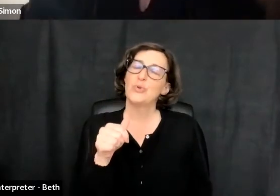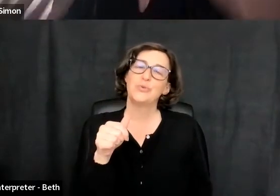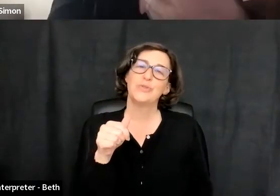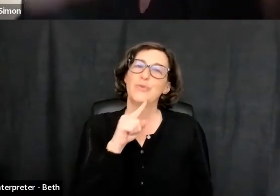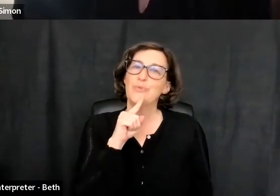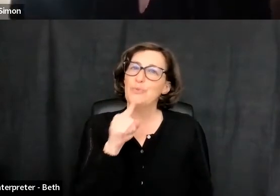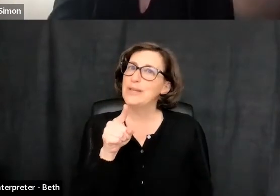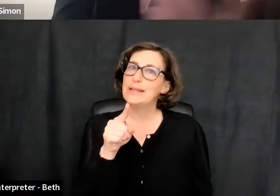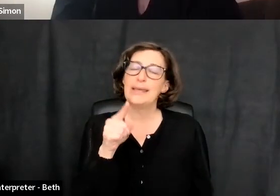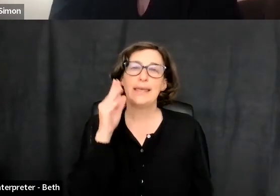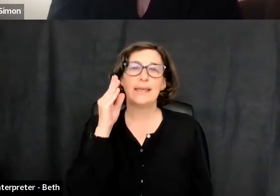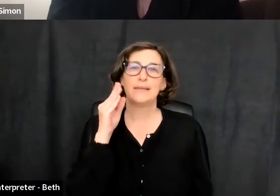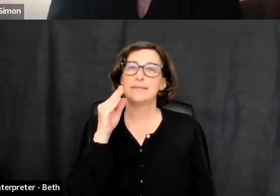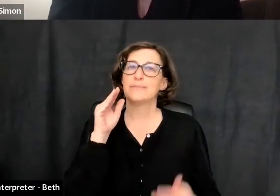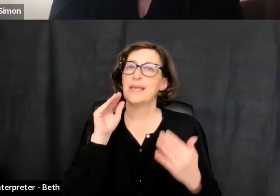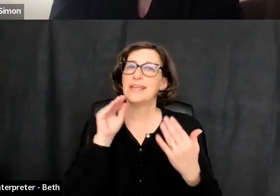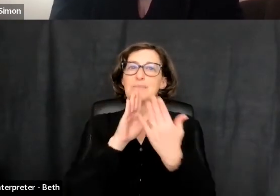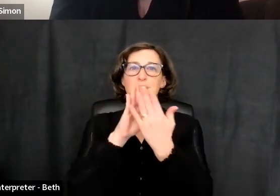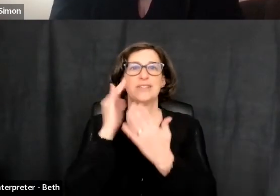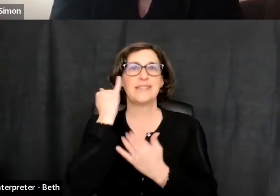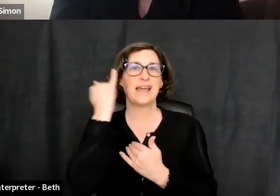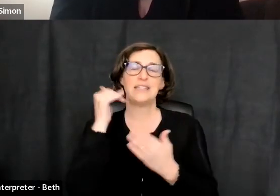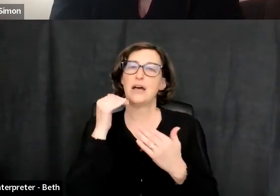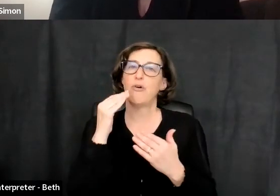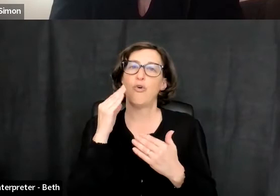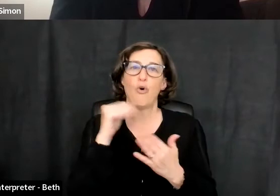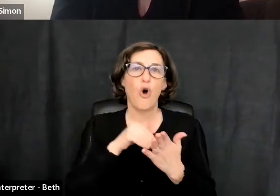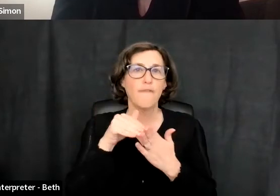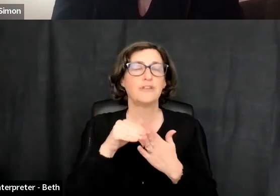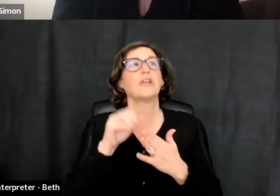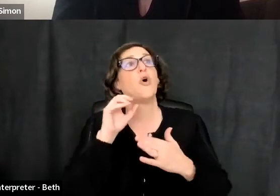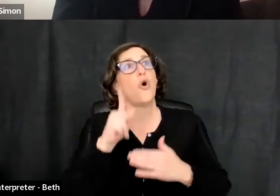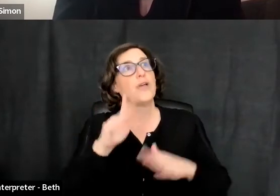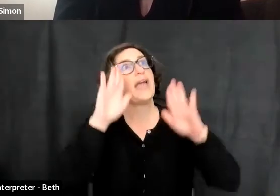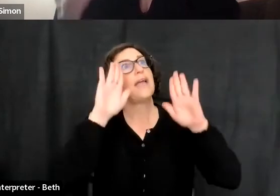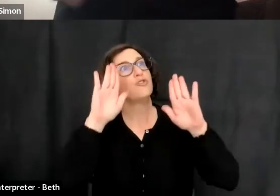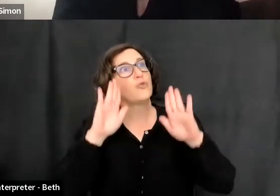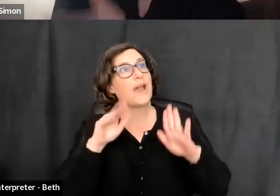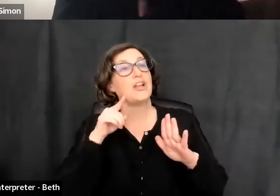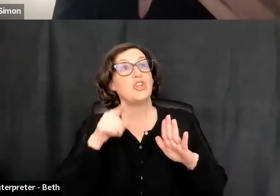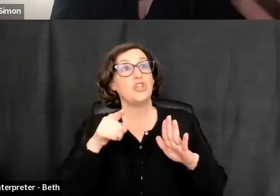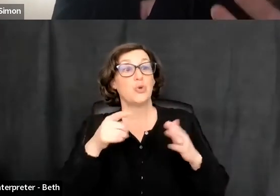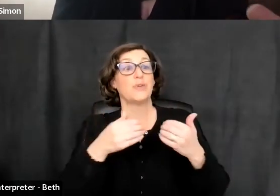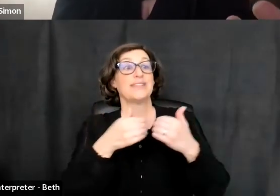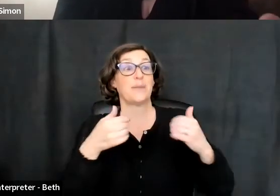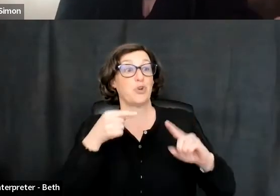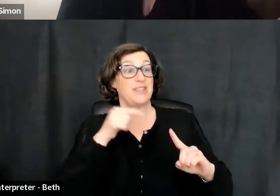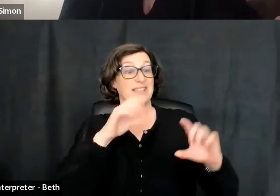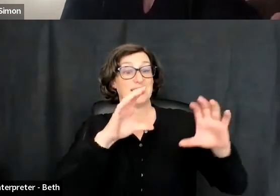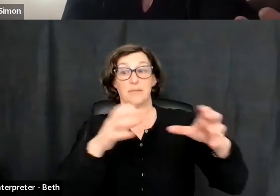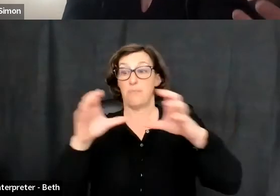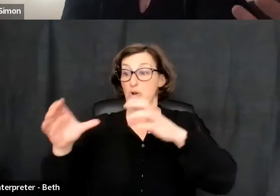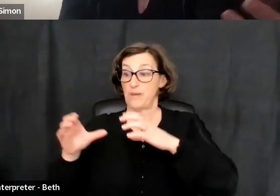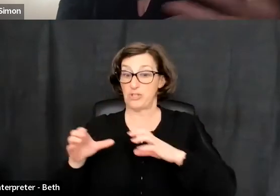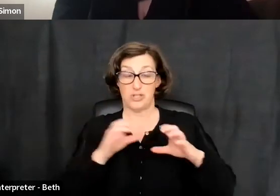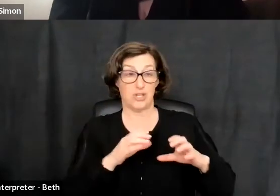I don't really encounter the idea often that, like, okay, great, well, you know, why don't you break out of this compartmentalization and realize that